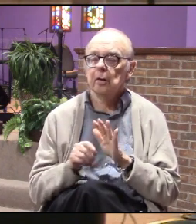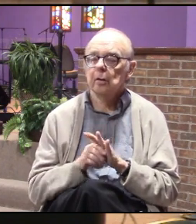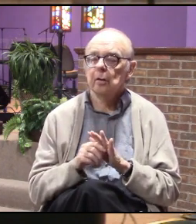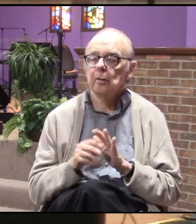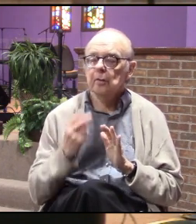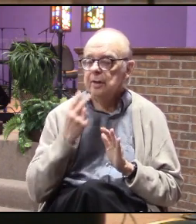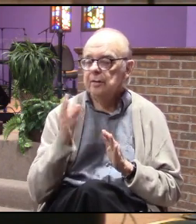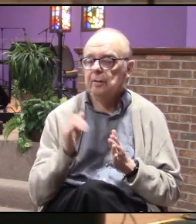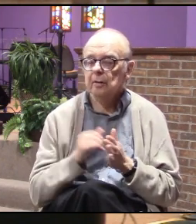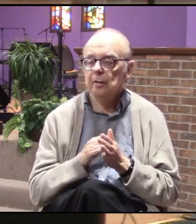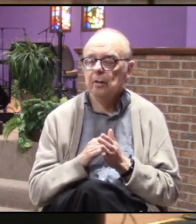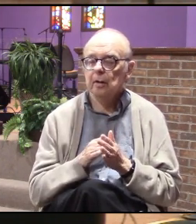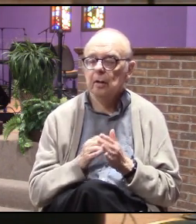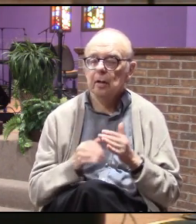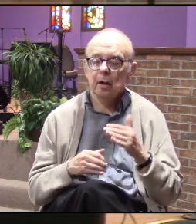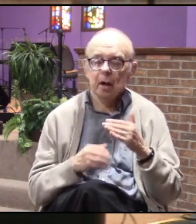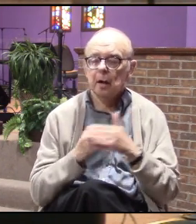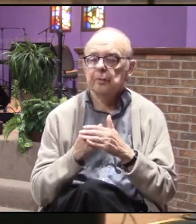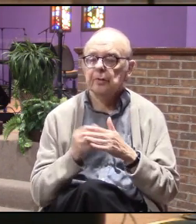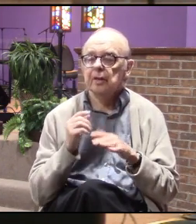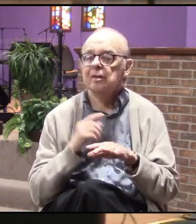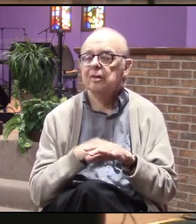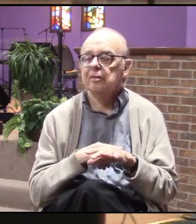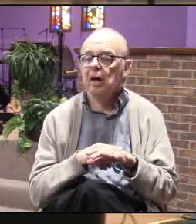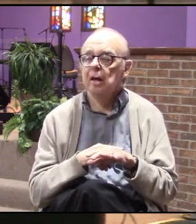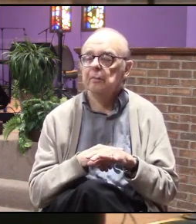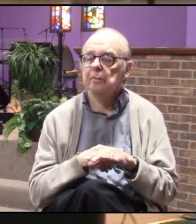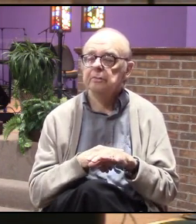you see it up until this point in time.